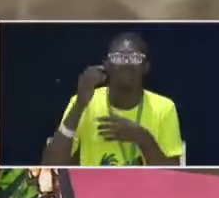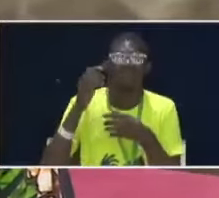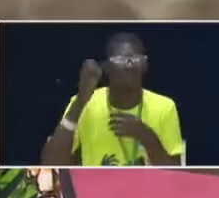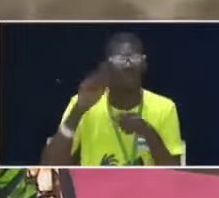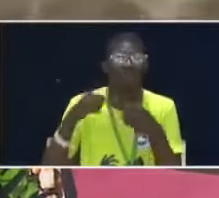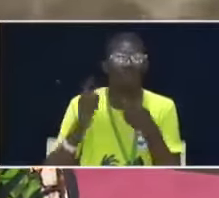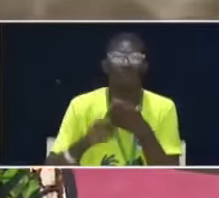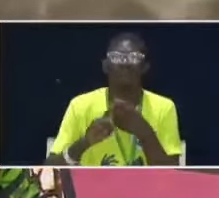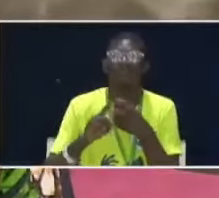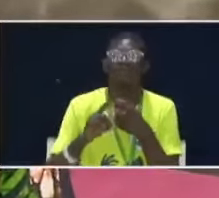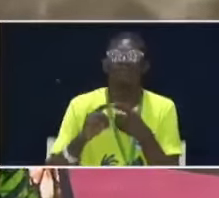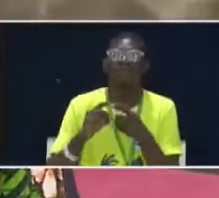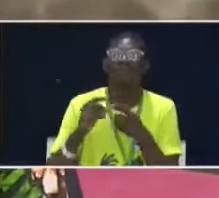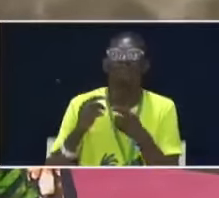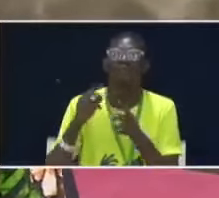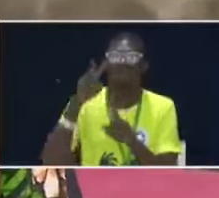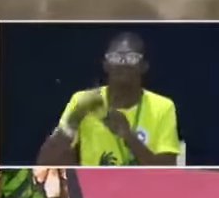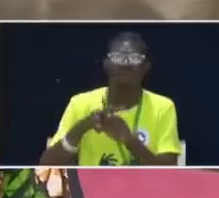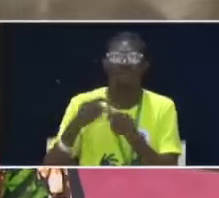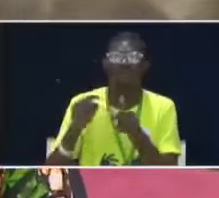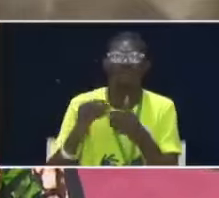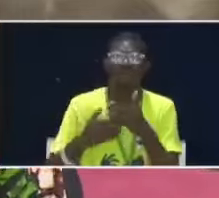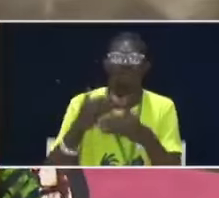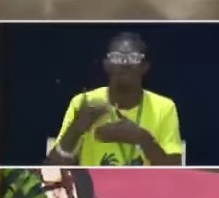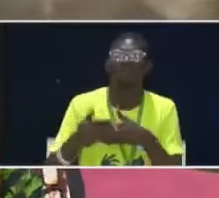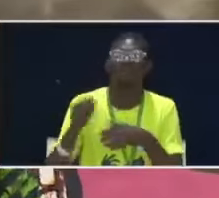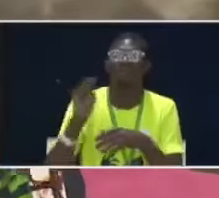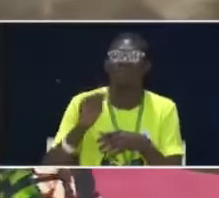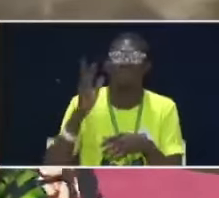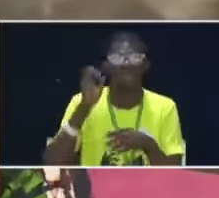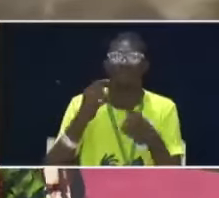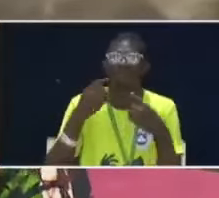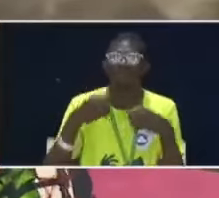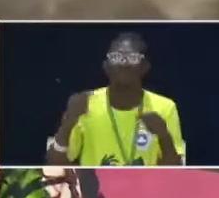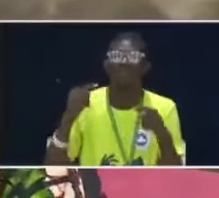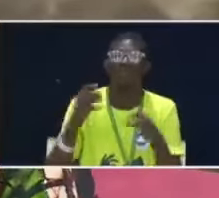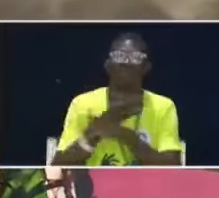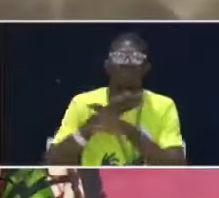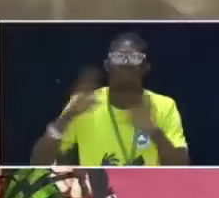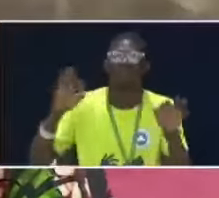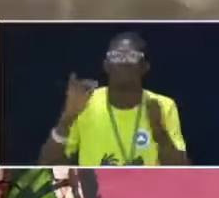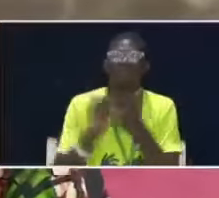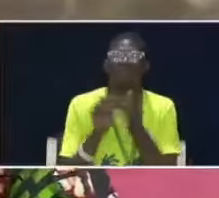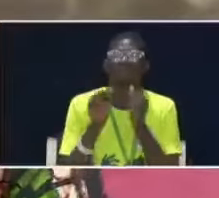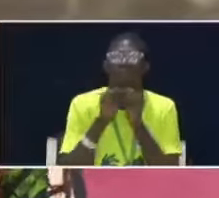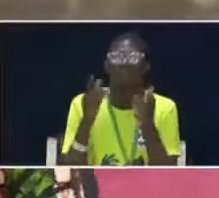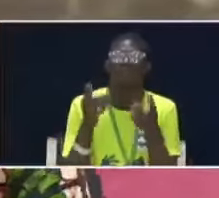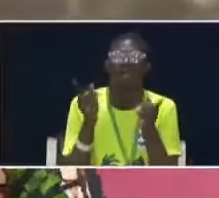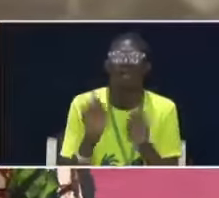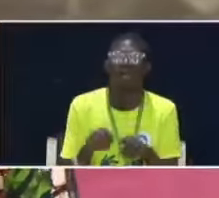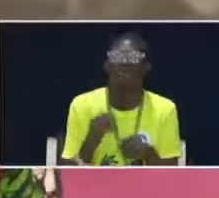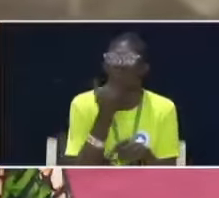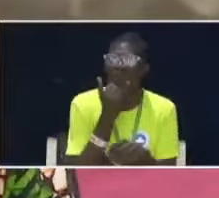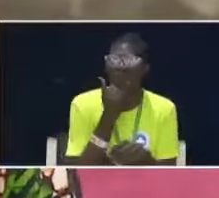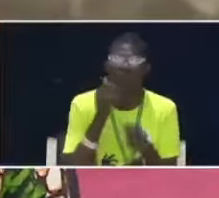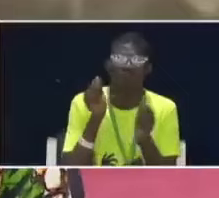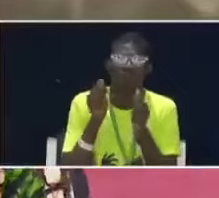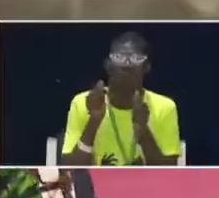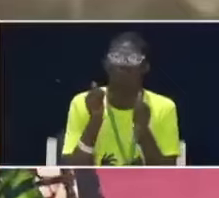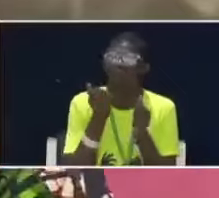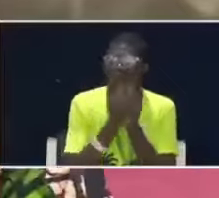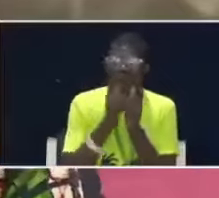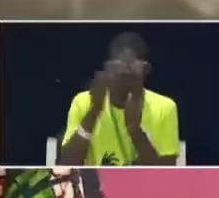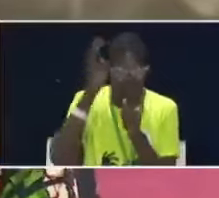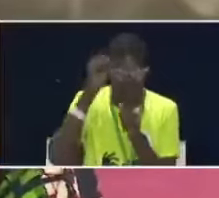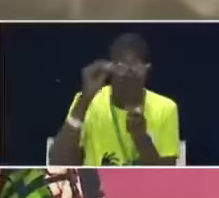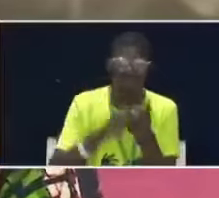for his appointment the following Monday of the Congress, and he was declared fit, that nothing was absolutely wrong with him,